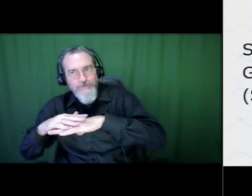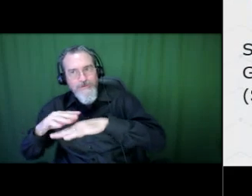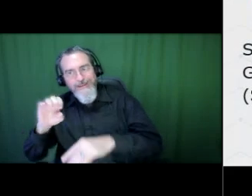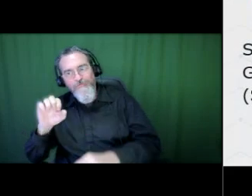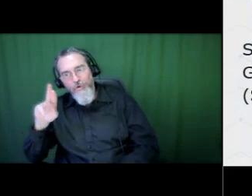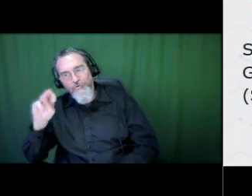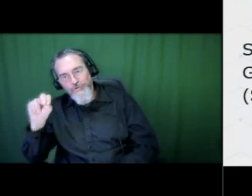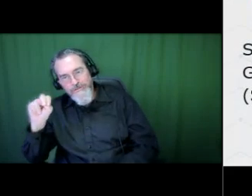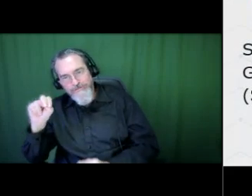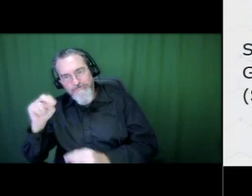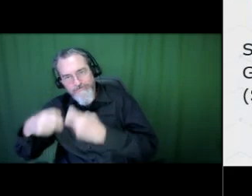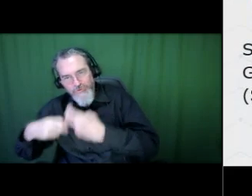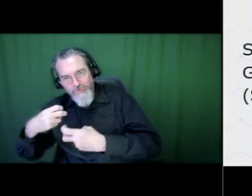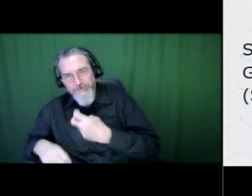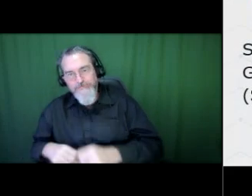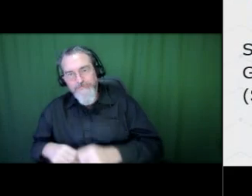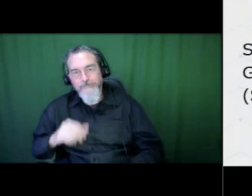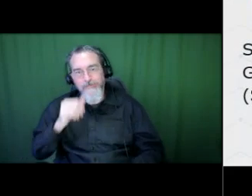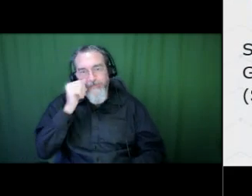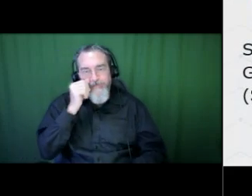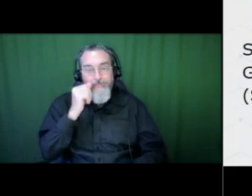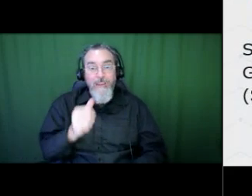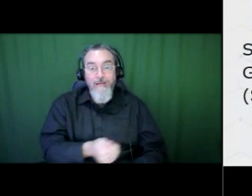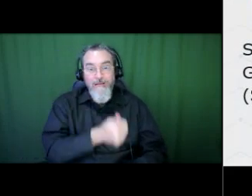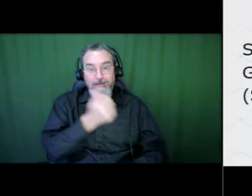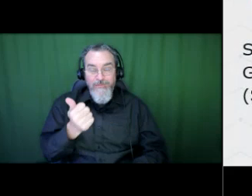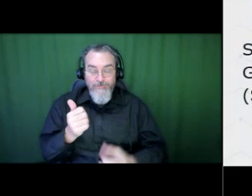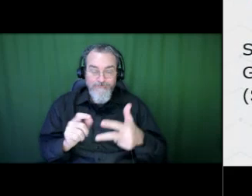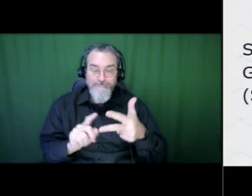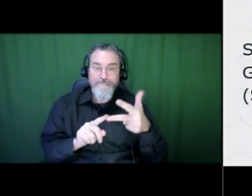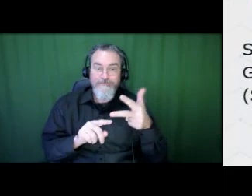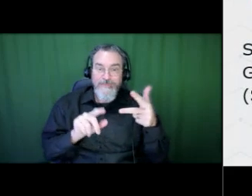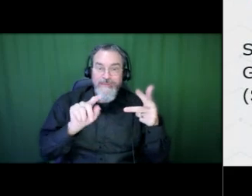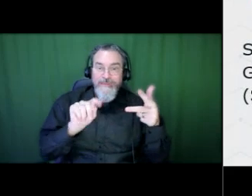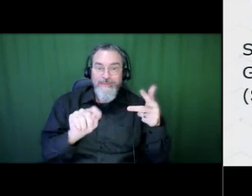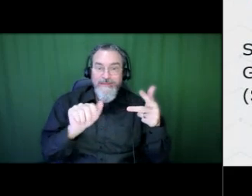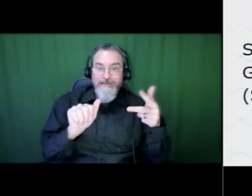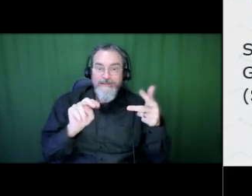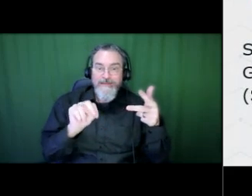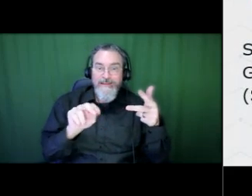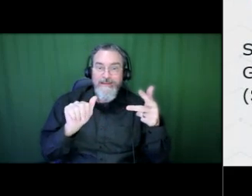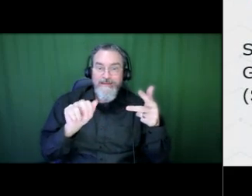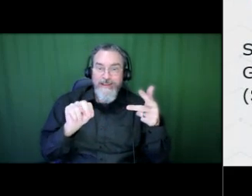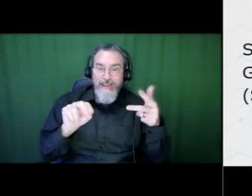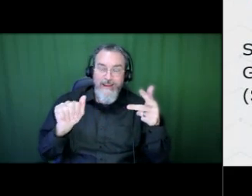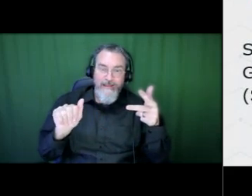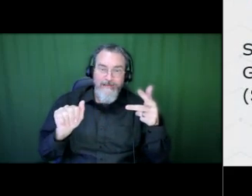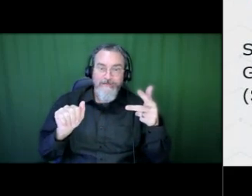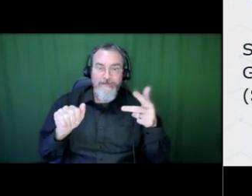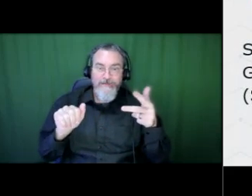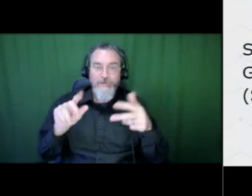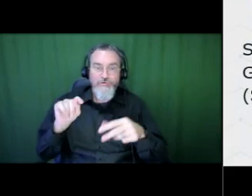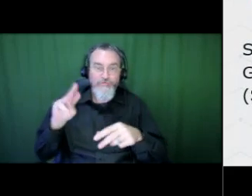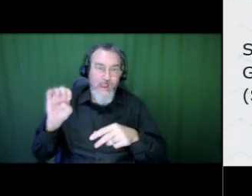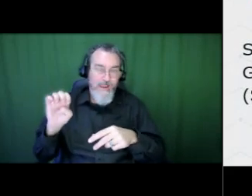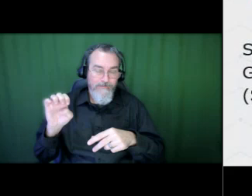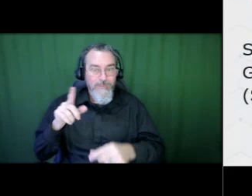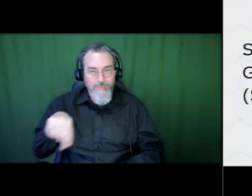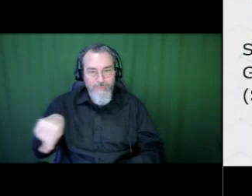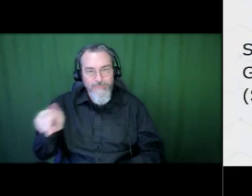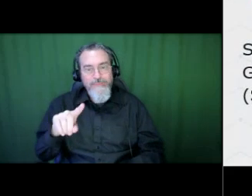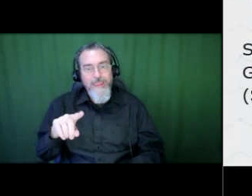the Tanana Chiefs Conference, monitoring illegal hunting activities on their land is a priority for them, so we're developing curriculum, hoping to, again,